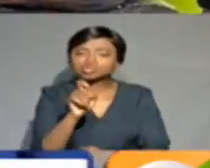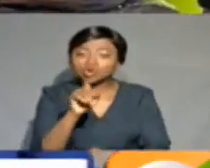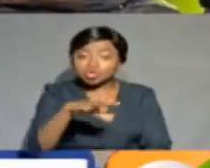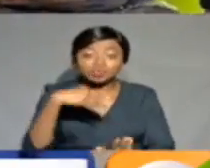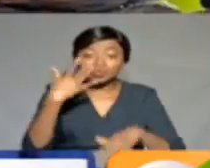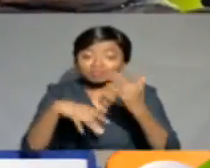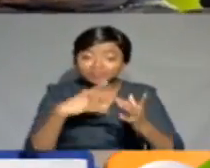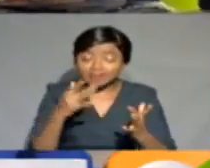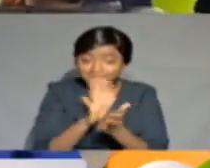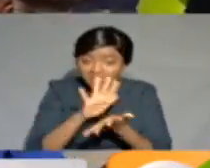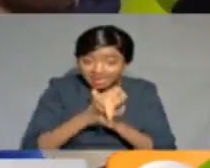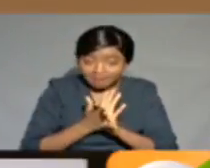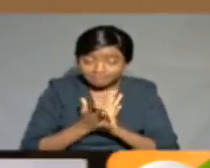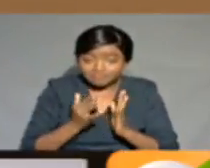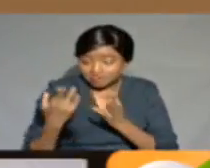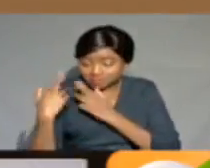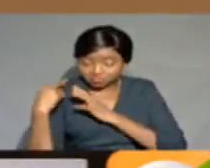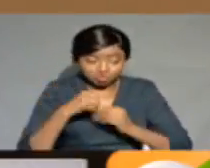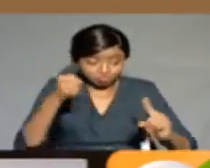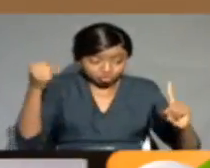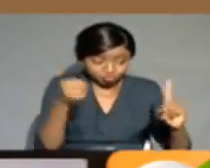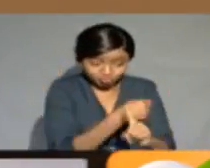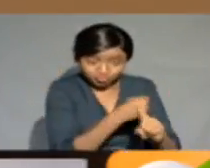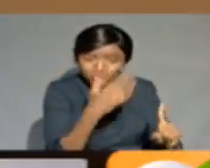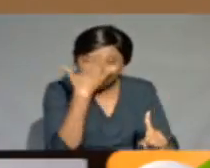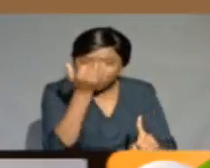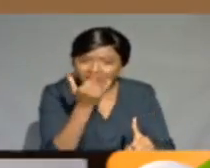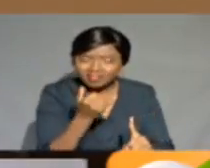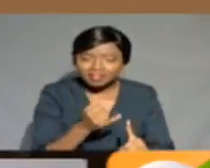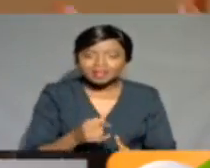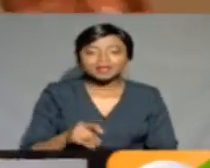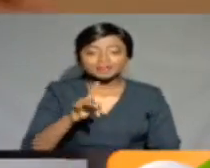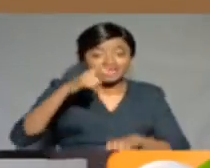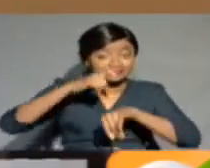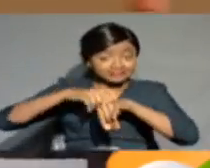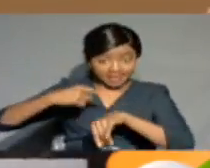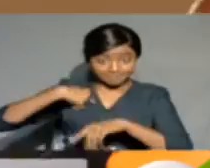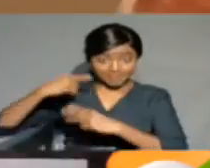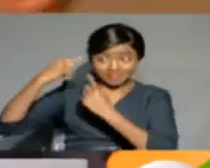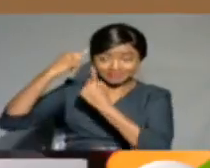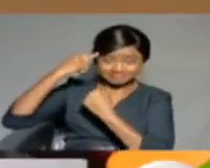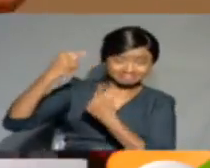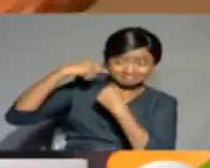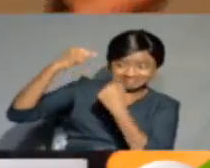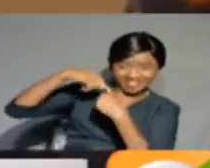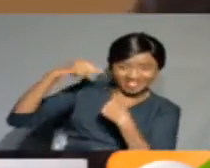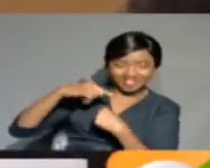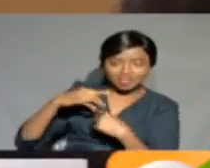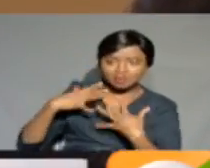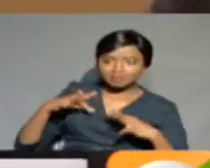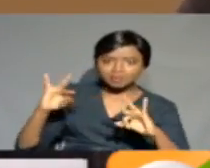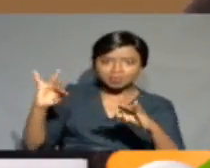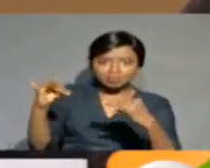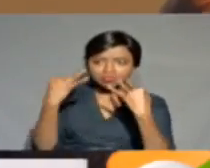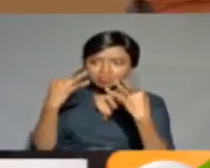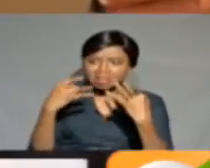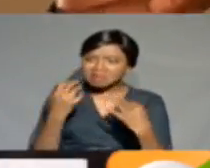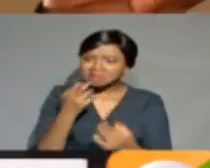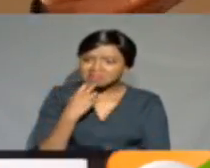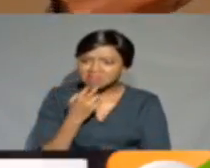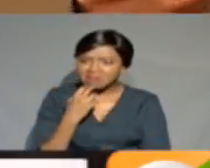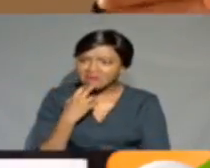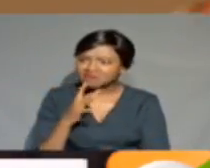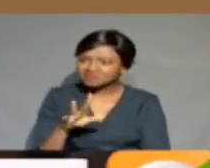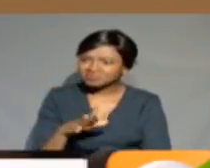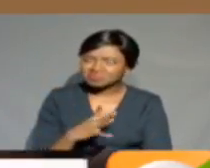You said you became a bully. I became a bully because it, when I was being bullied, everybody else were laughing. Like it was now like a party. So